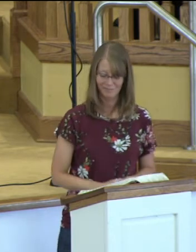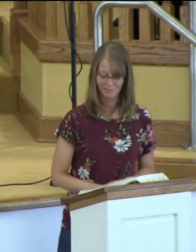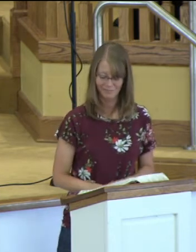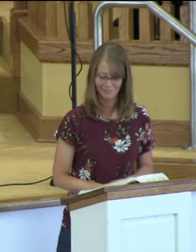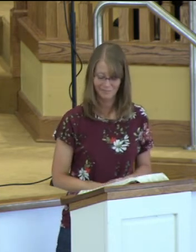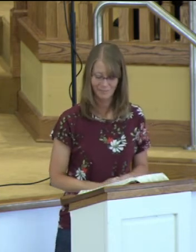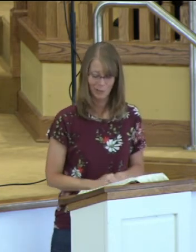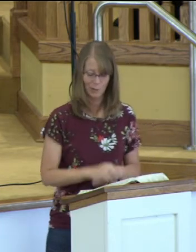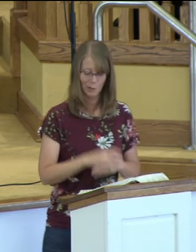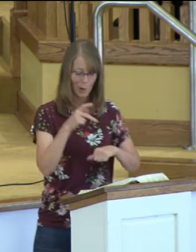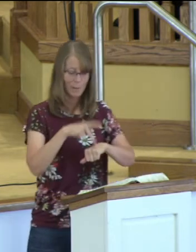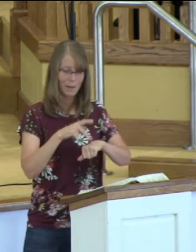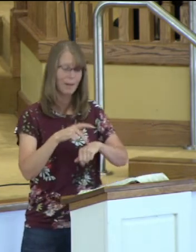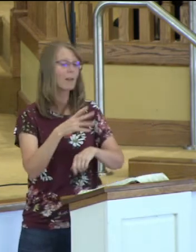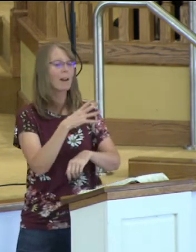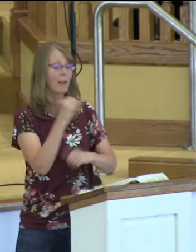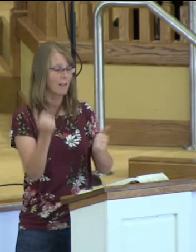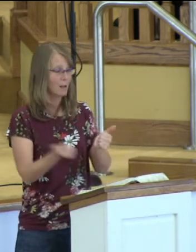So Peter and the apostles